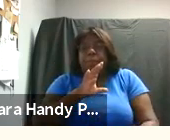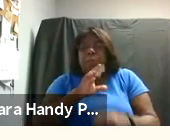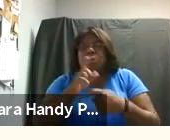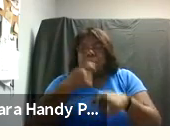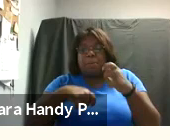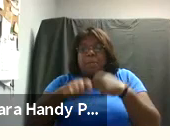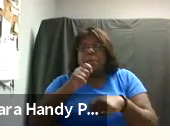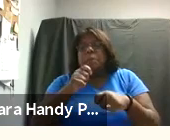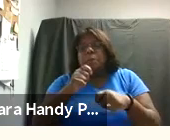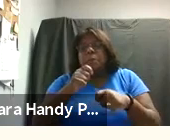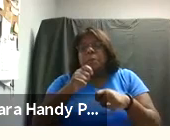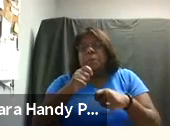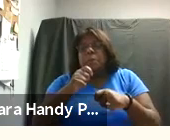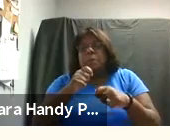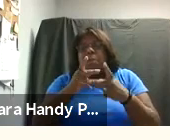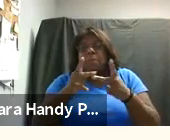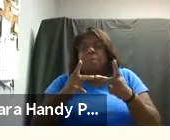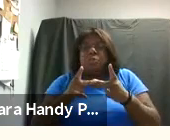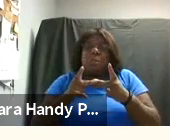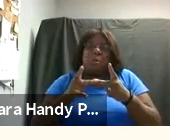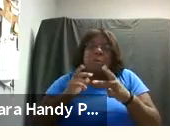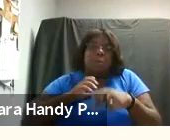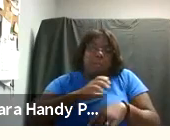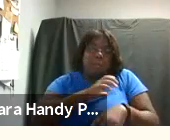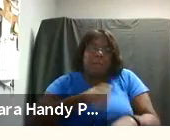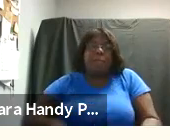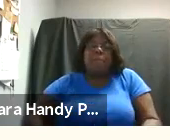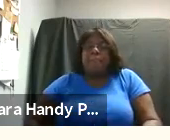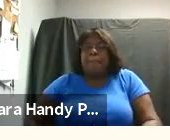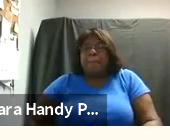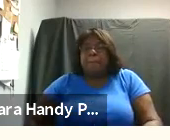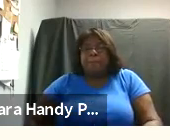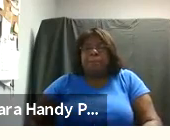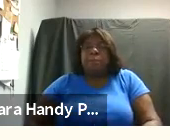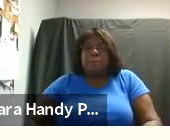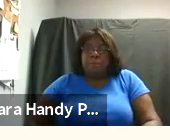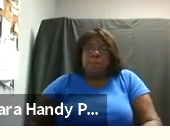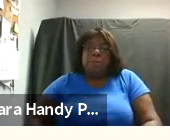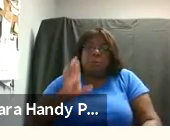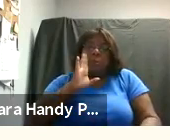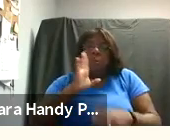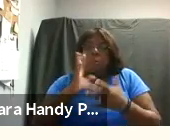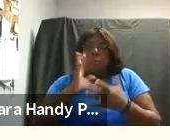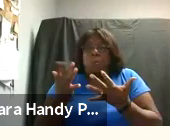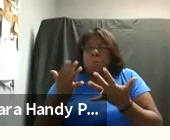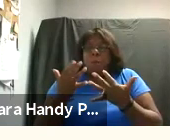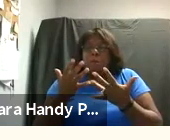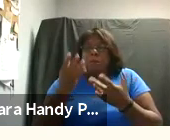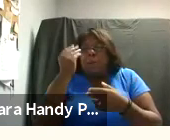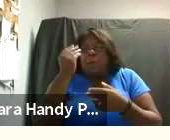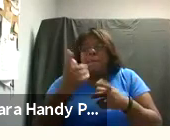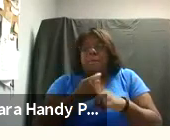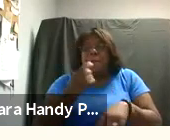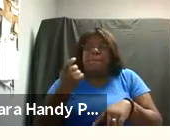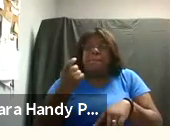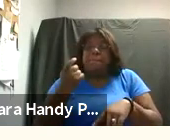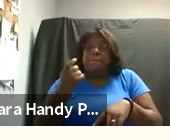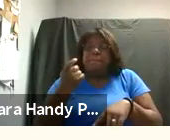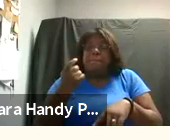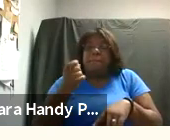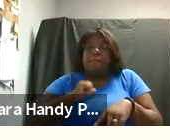replacing that position on our committee. So we will await further word from the